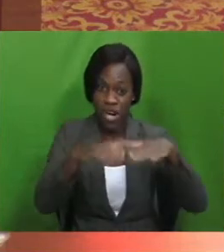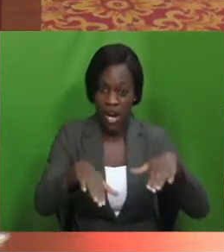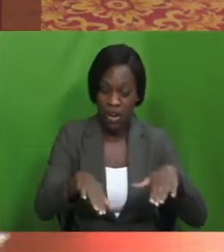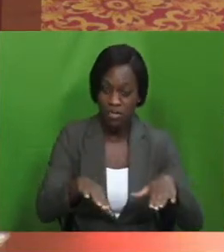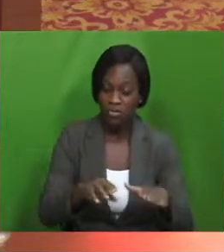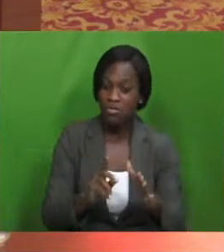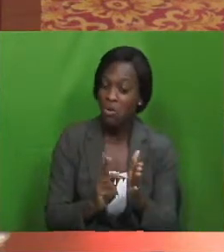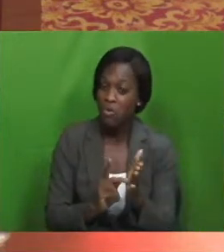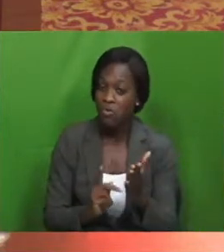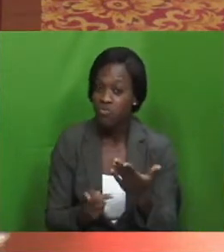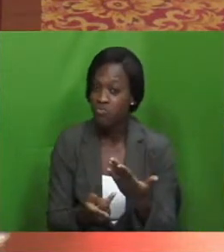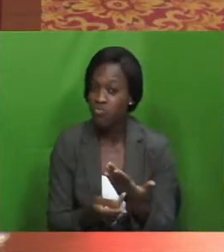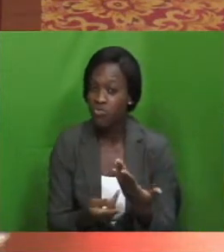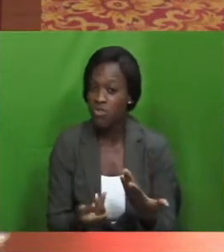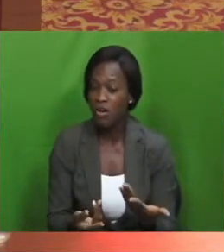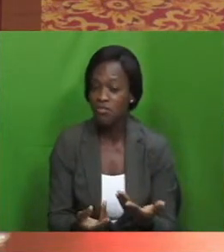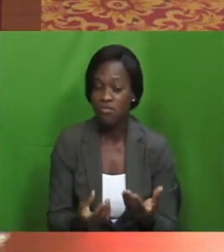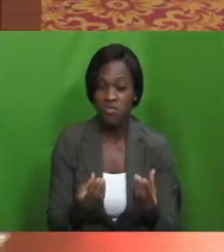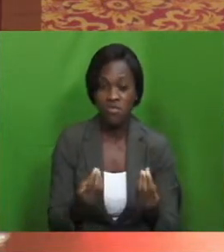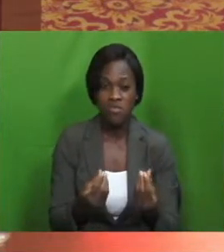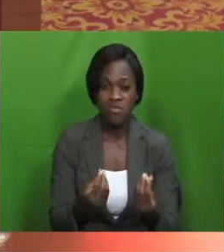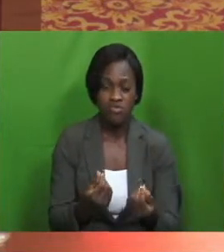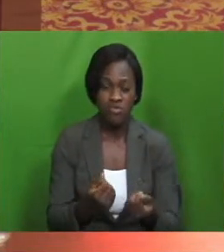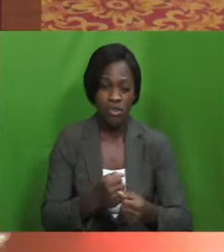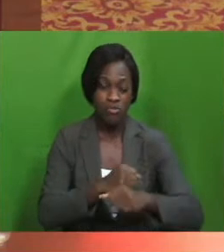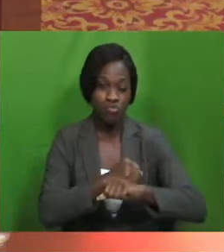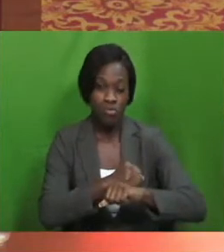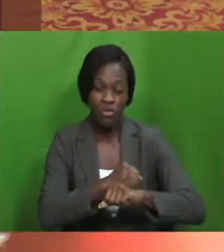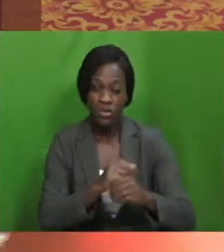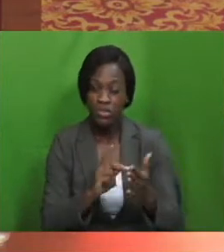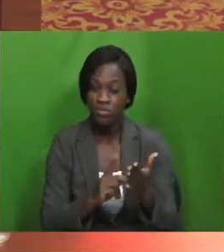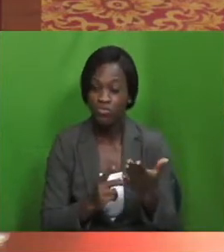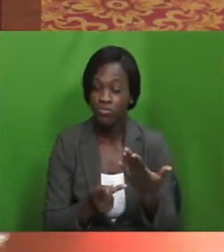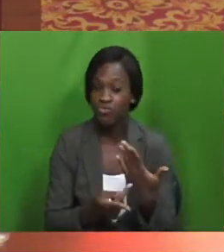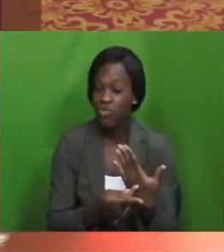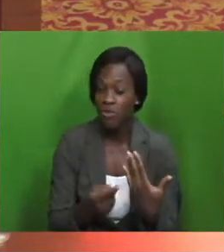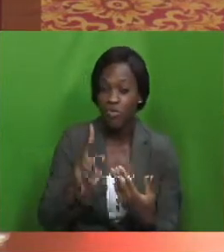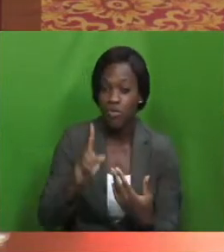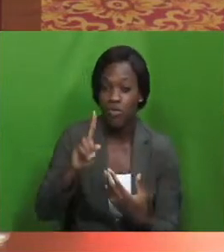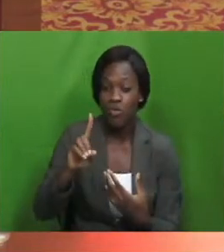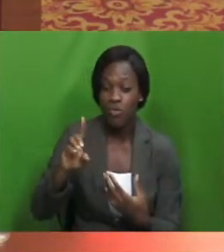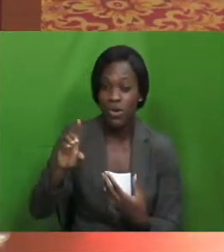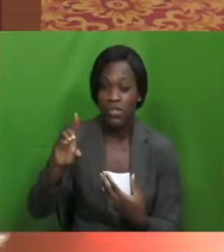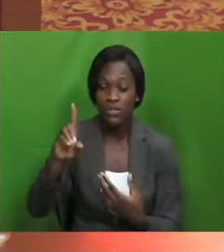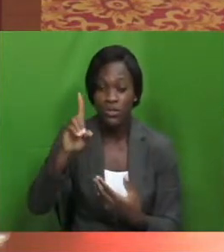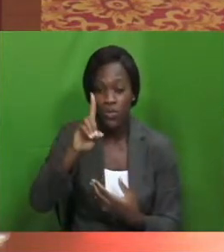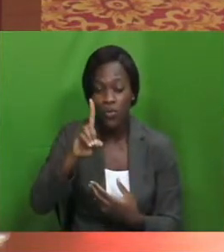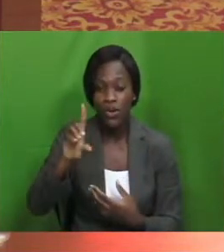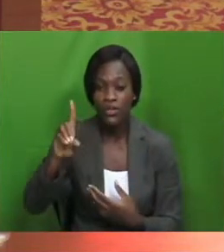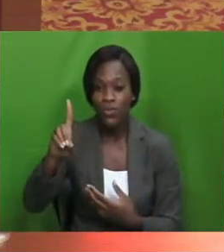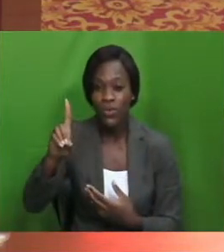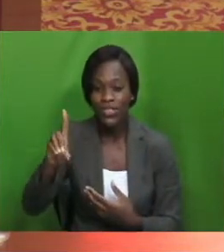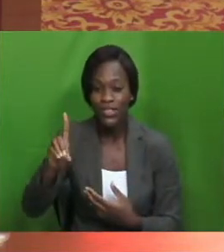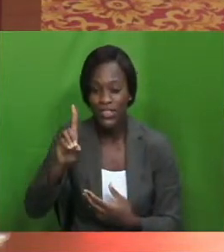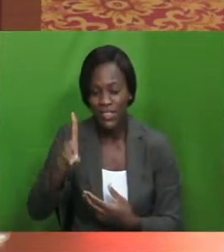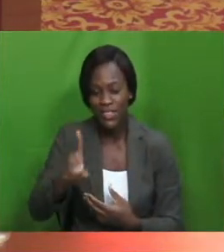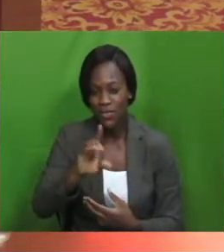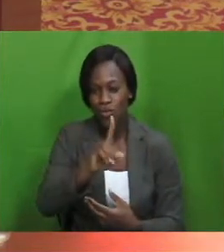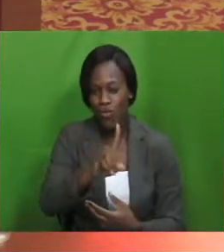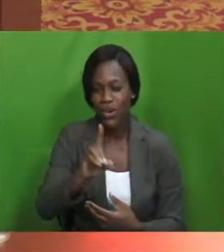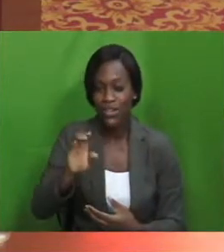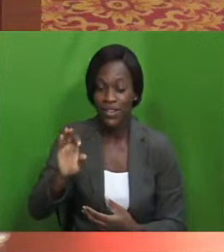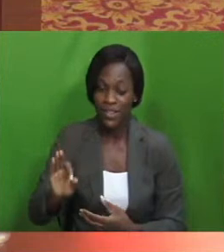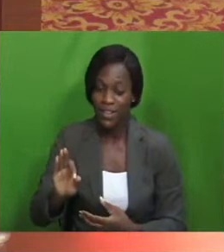module, plant protection and regulation module, and the one district, one warehouse scheme, not only